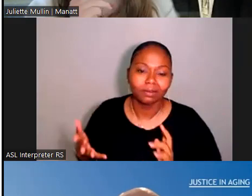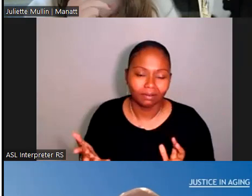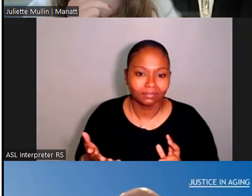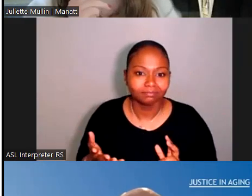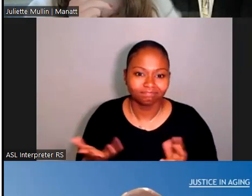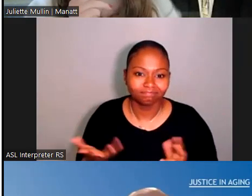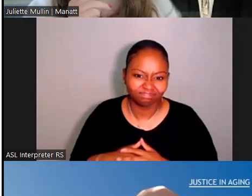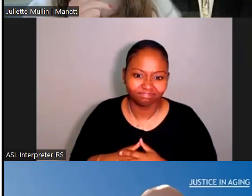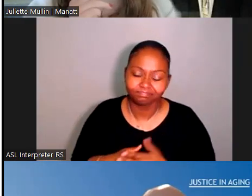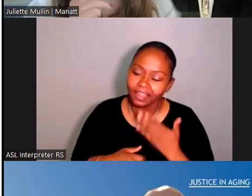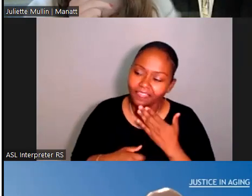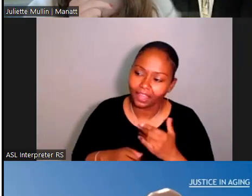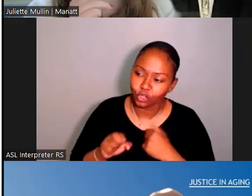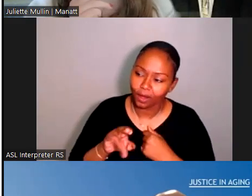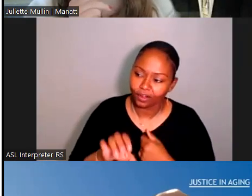Thank you, Eric.